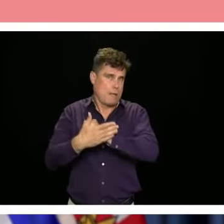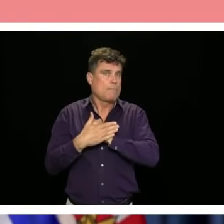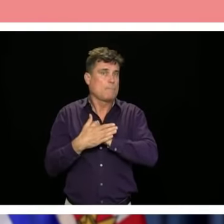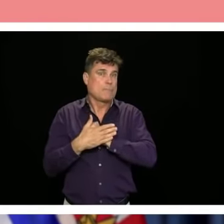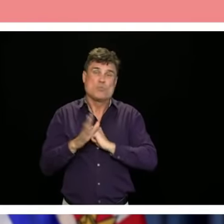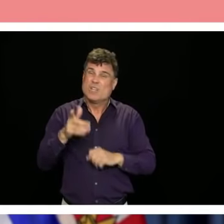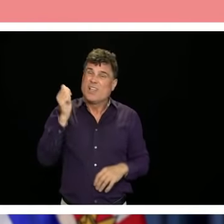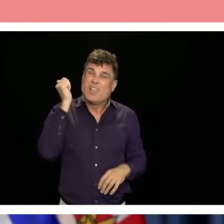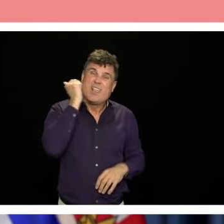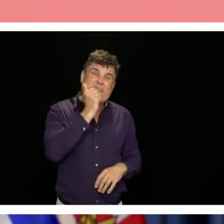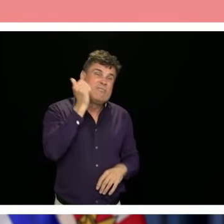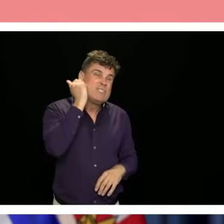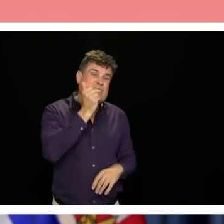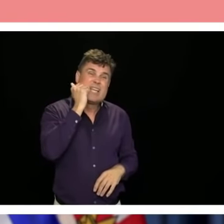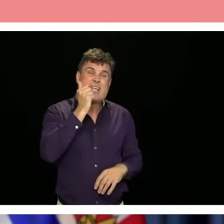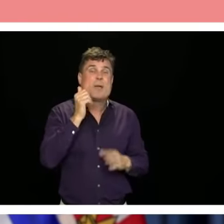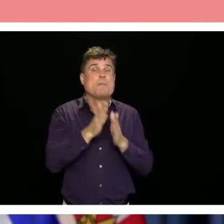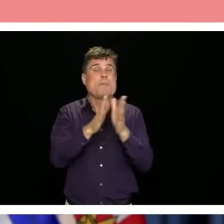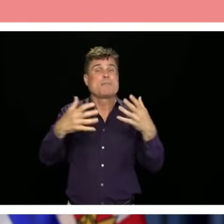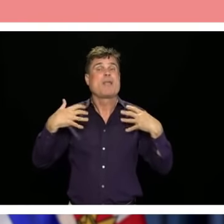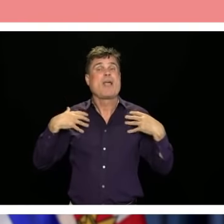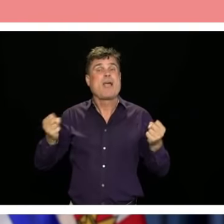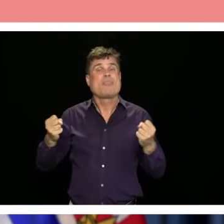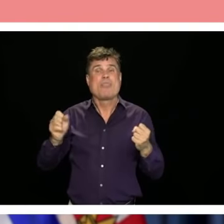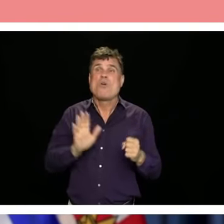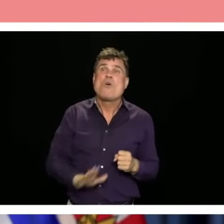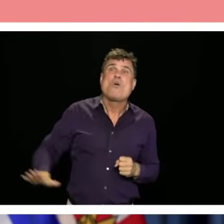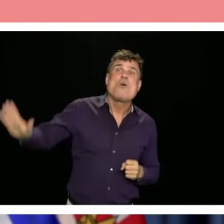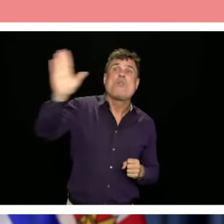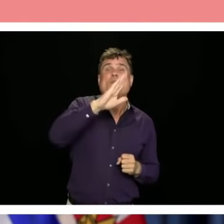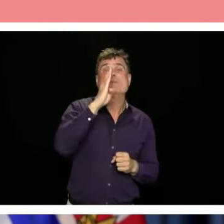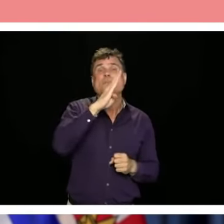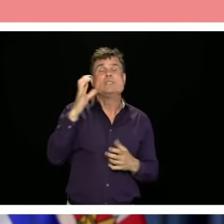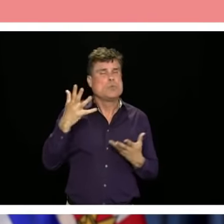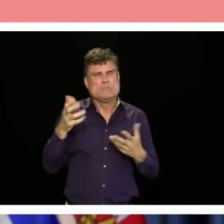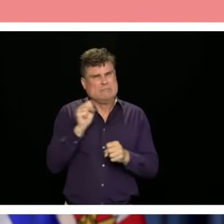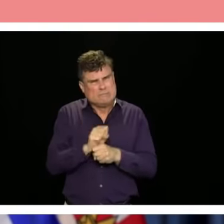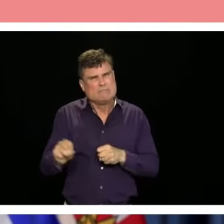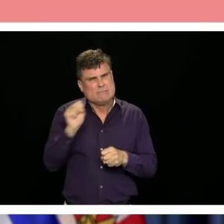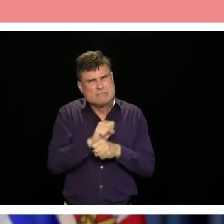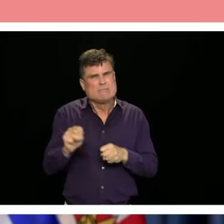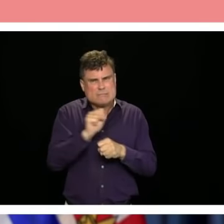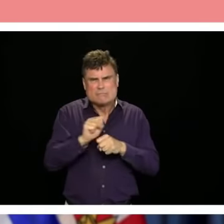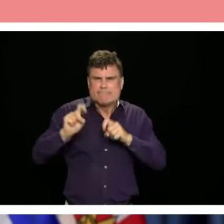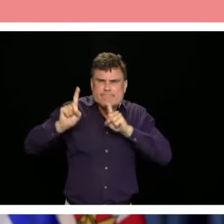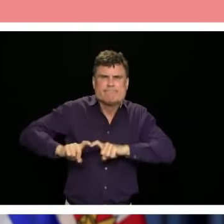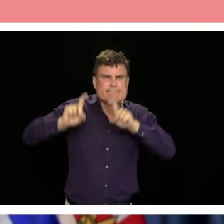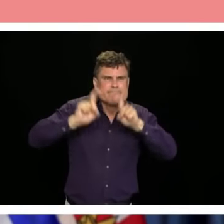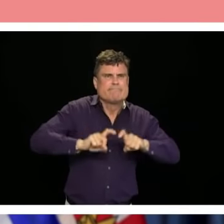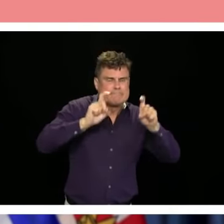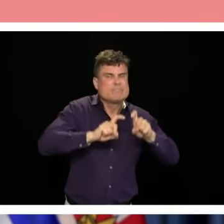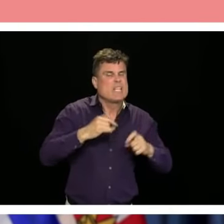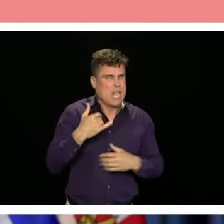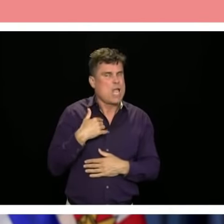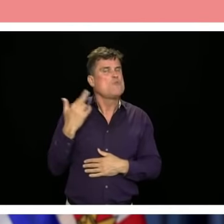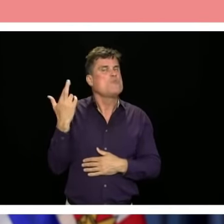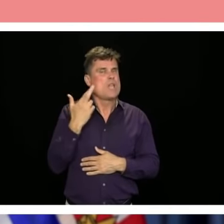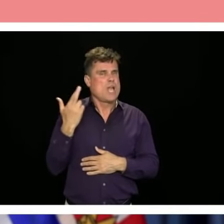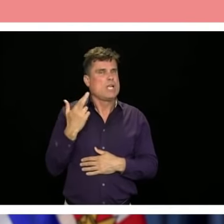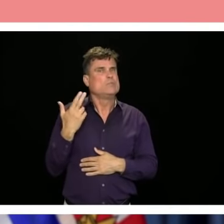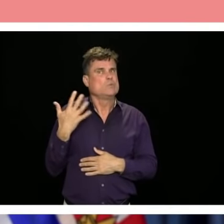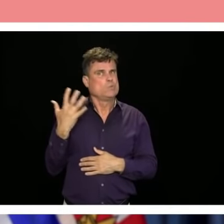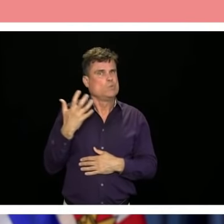COVID-19. Single site staffing, that helps. Limiting international visitors at our border, that helps. Dr. Henry's